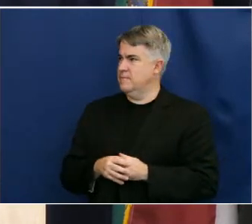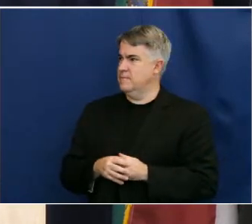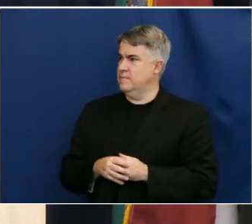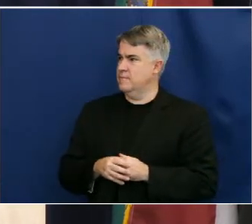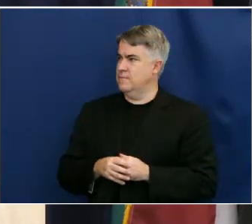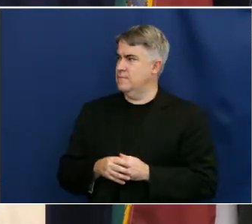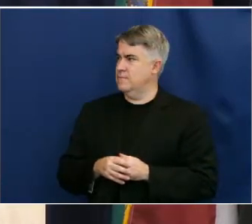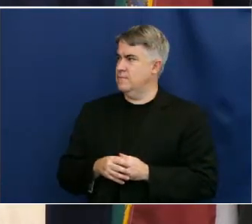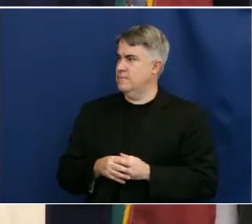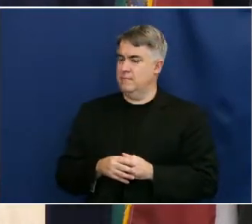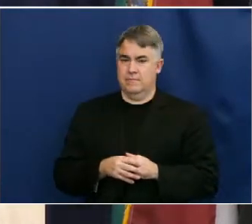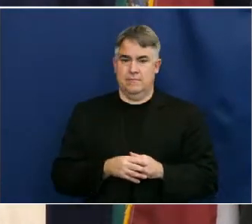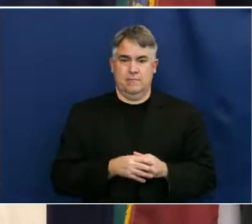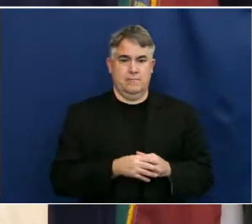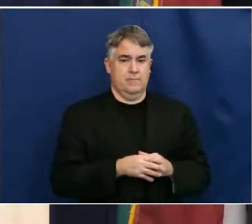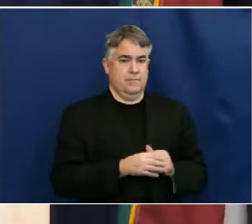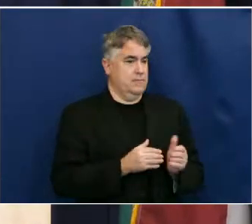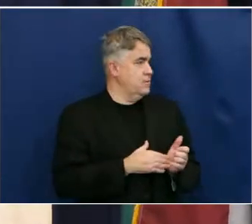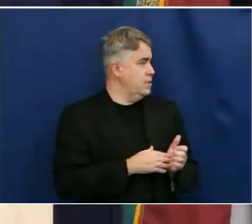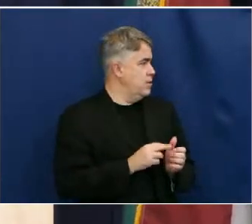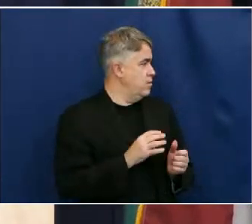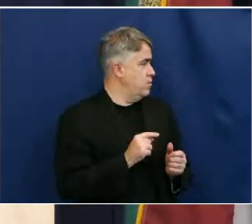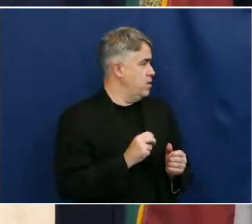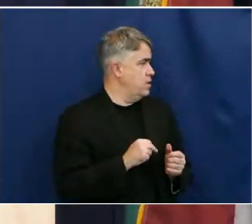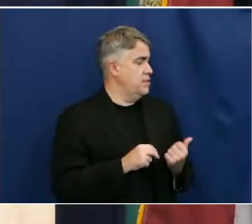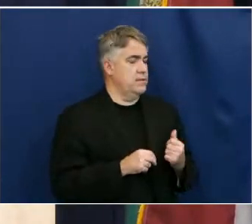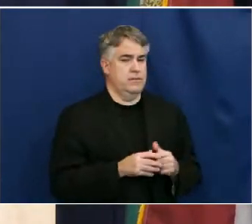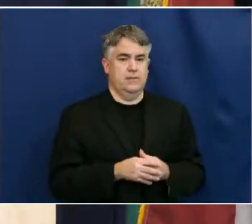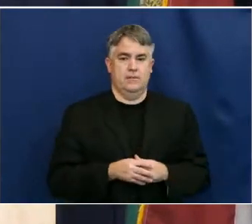in SNFs. Dr. Wooten will do that for you.